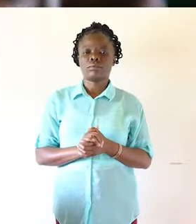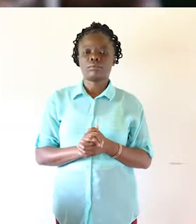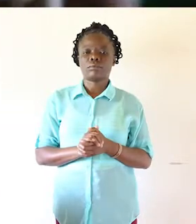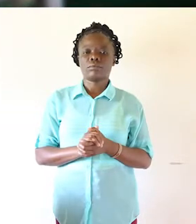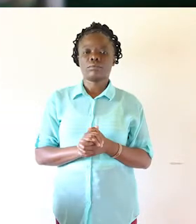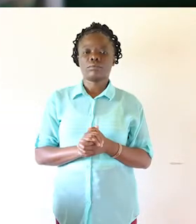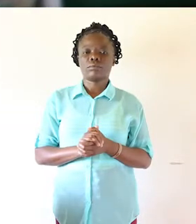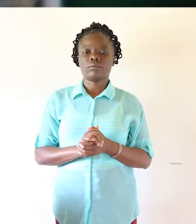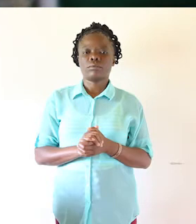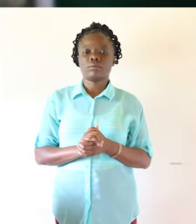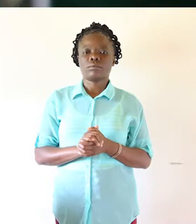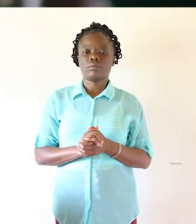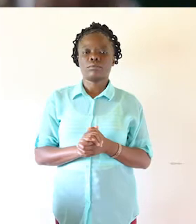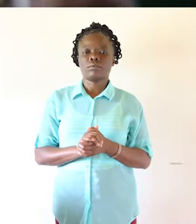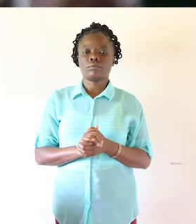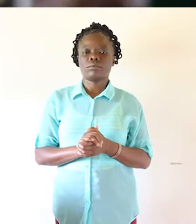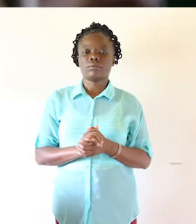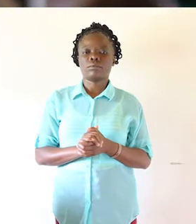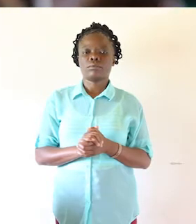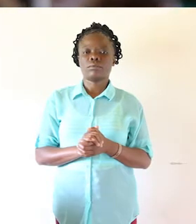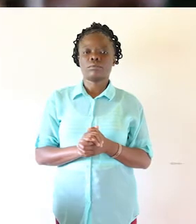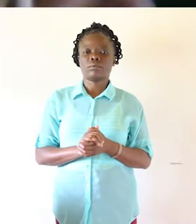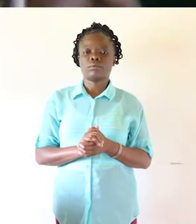It's passing to the needle.